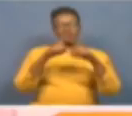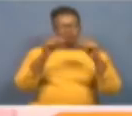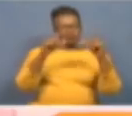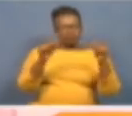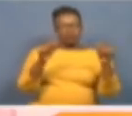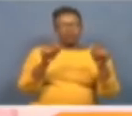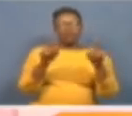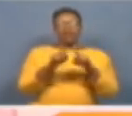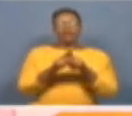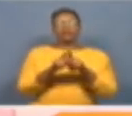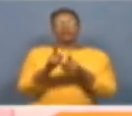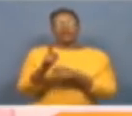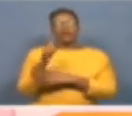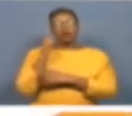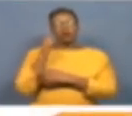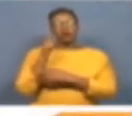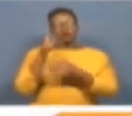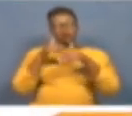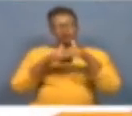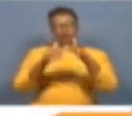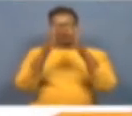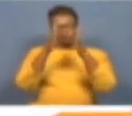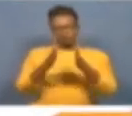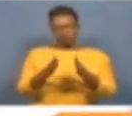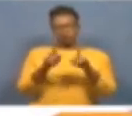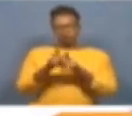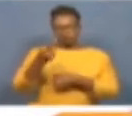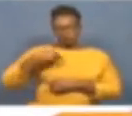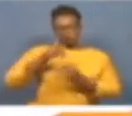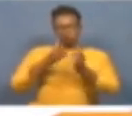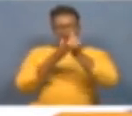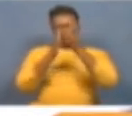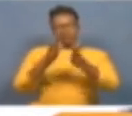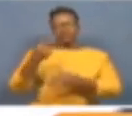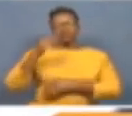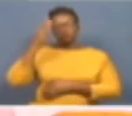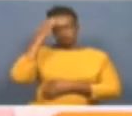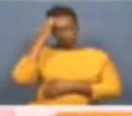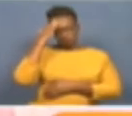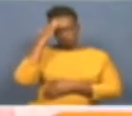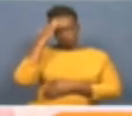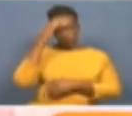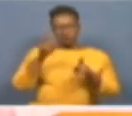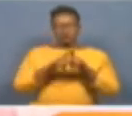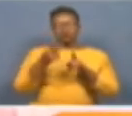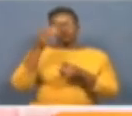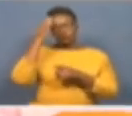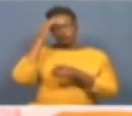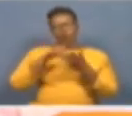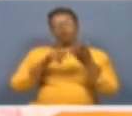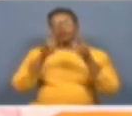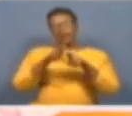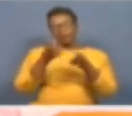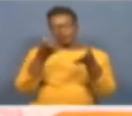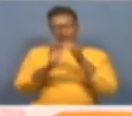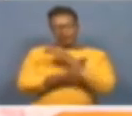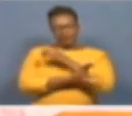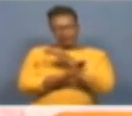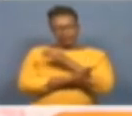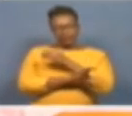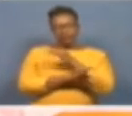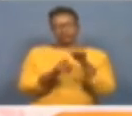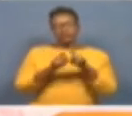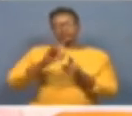law-abiding person. And as leaders, we are aware and we know what's happening in this country, especially our